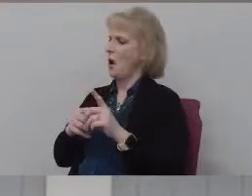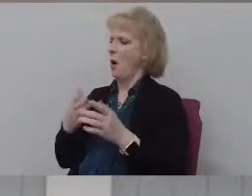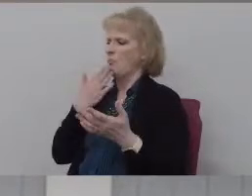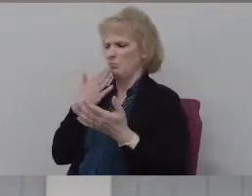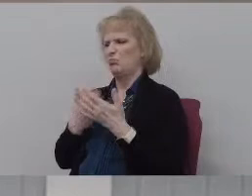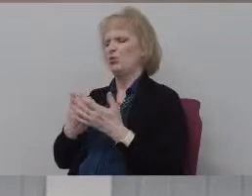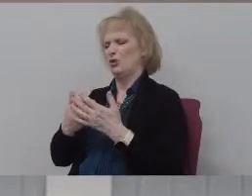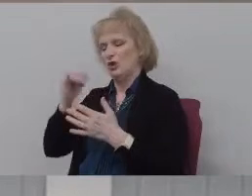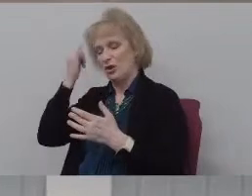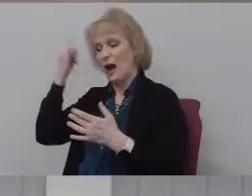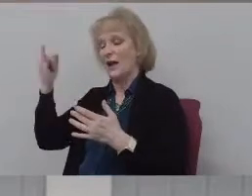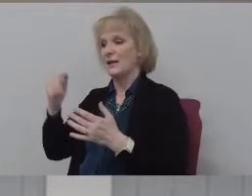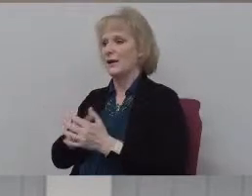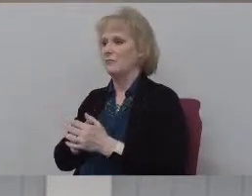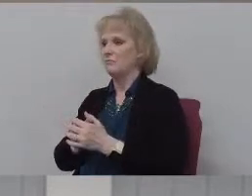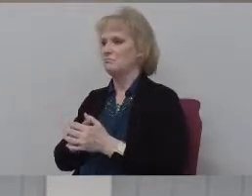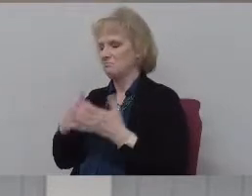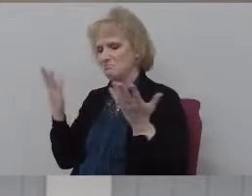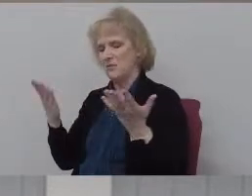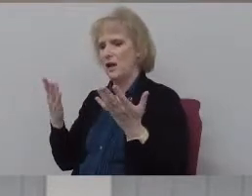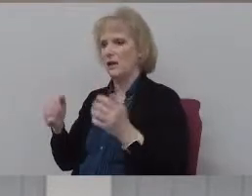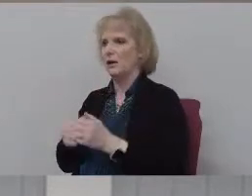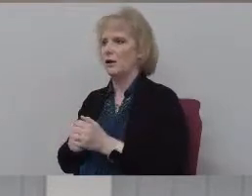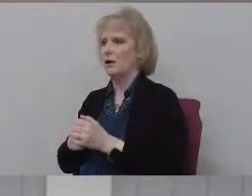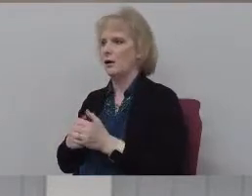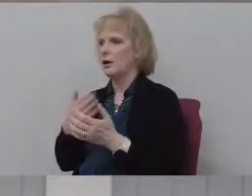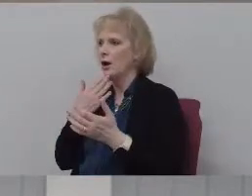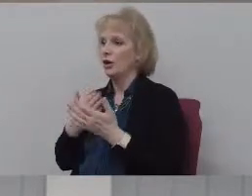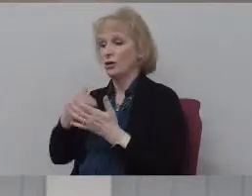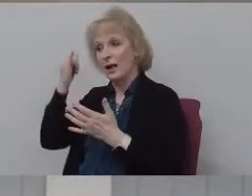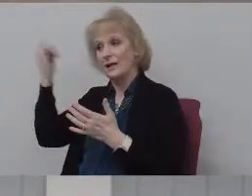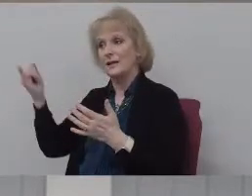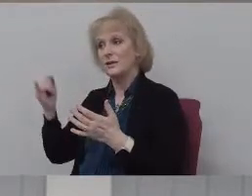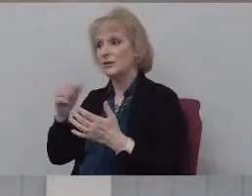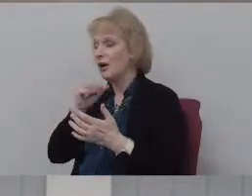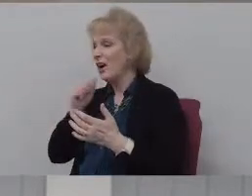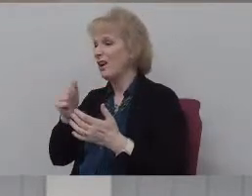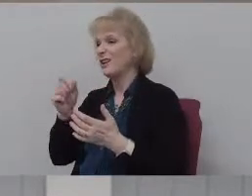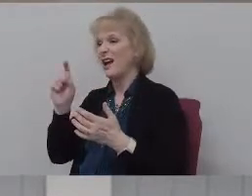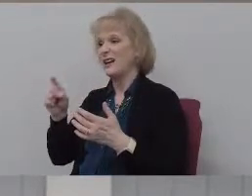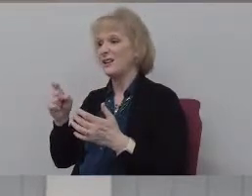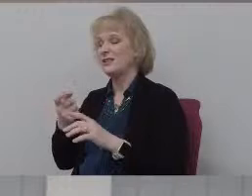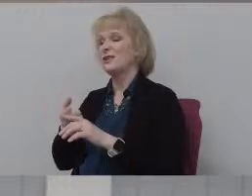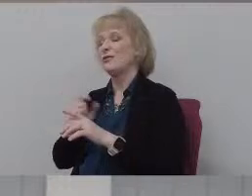good idea. Good ideas aren't necessarily from God ideas.